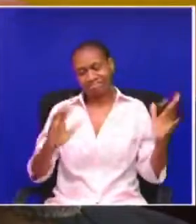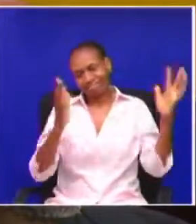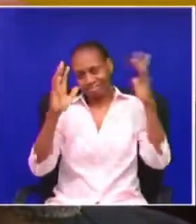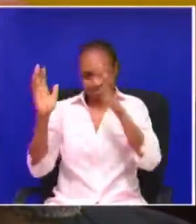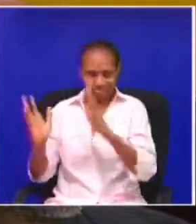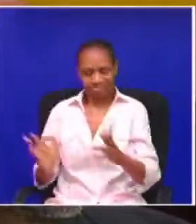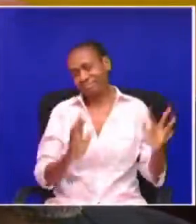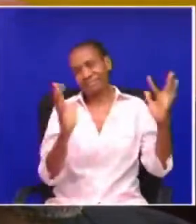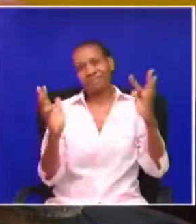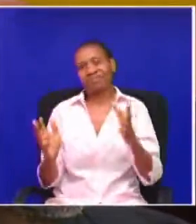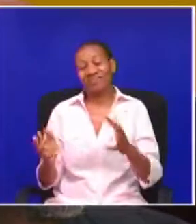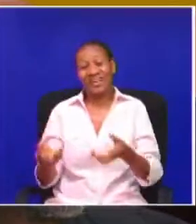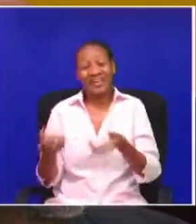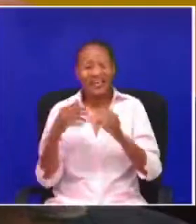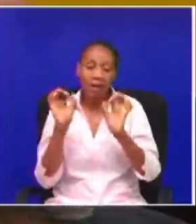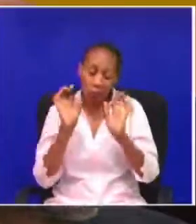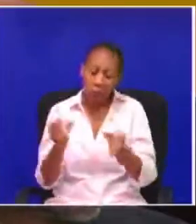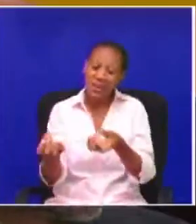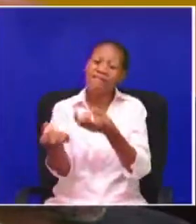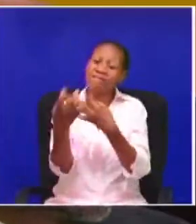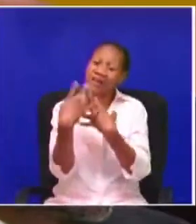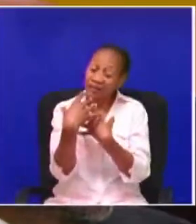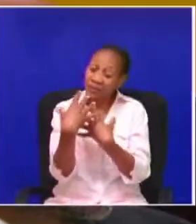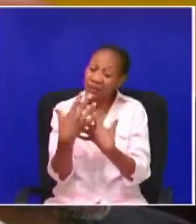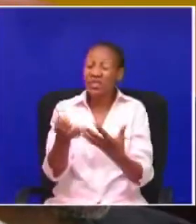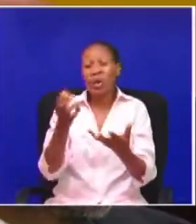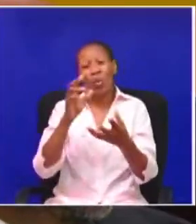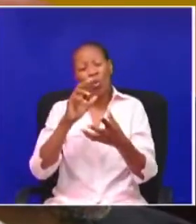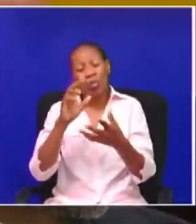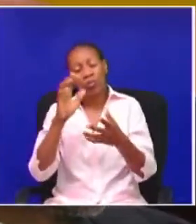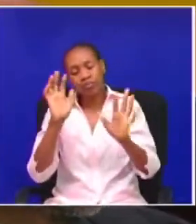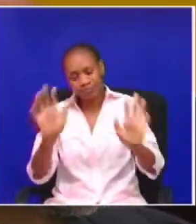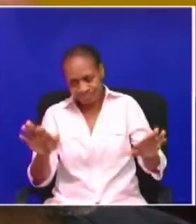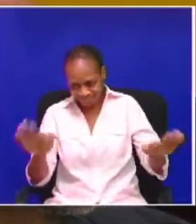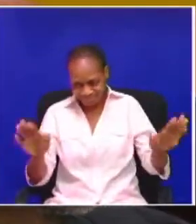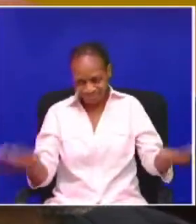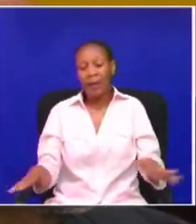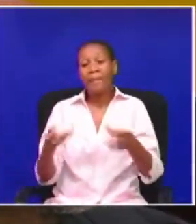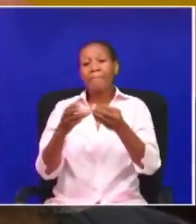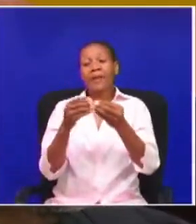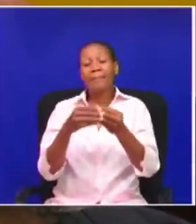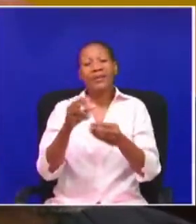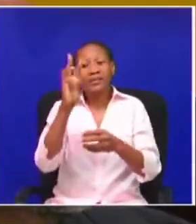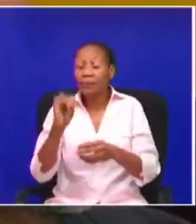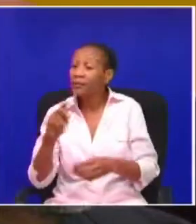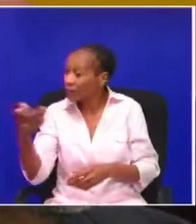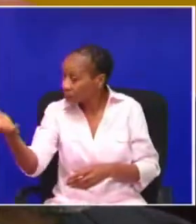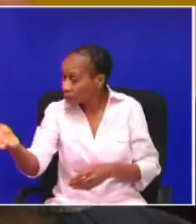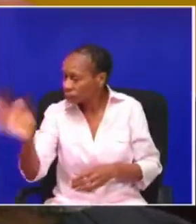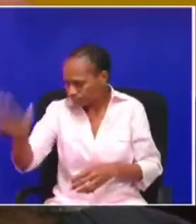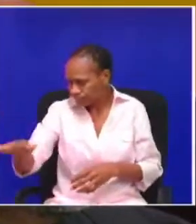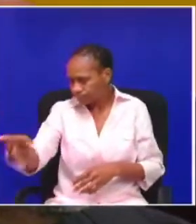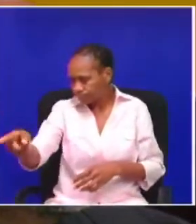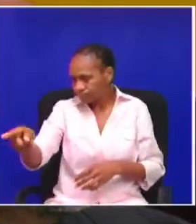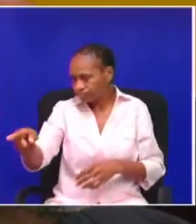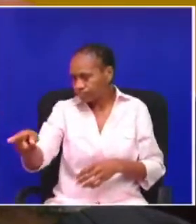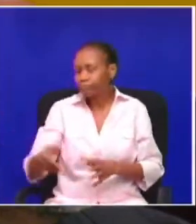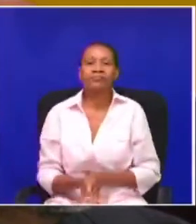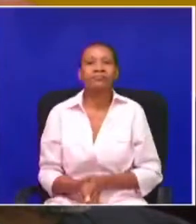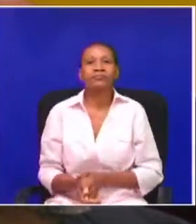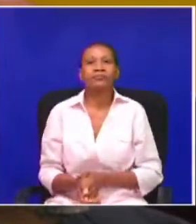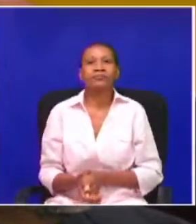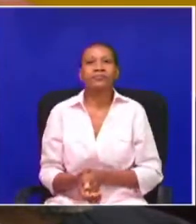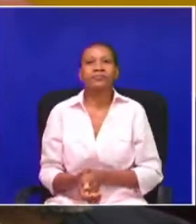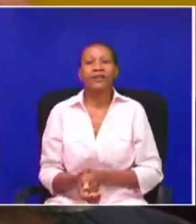we have not been advised. Order. Honorable members of MK, order. We have not